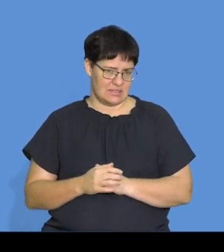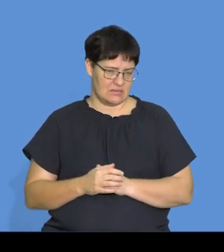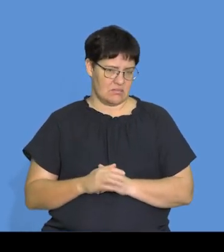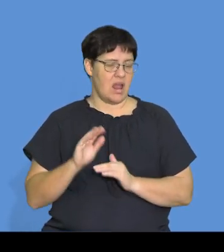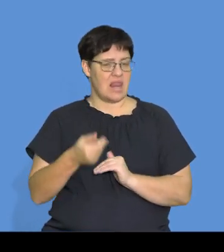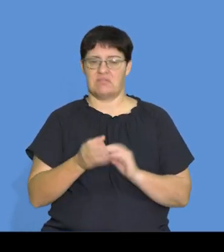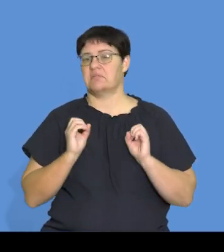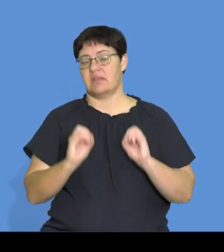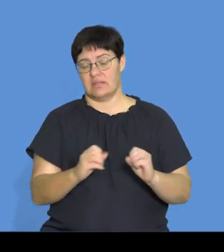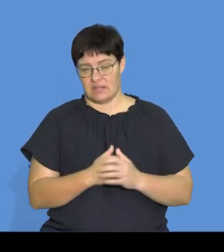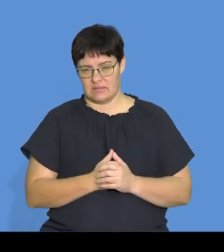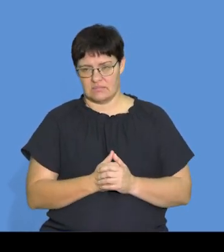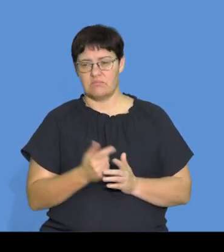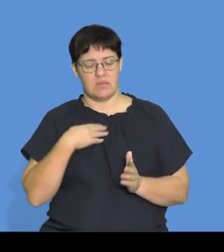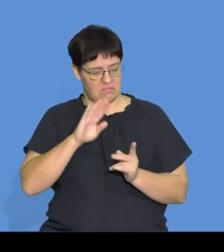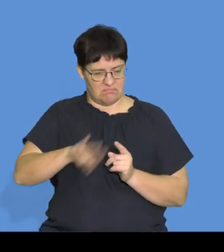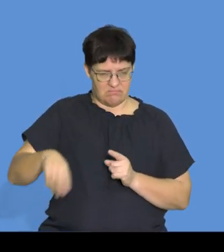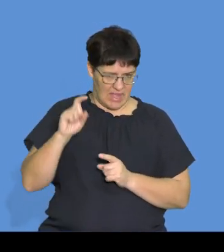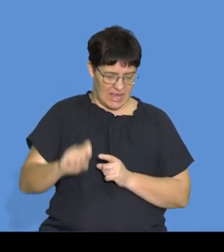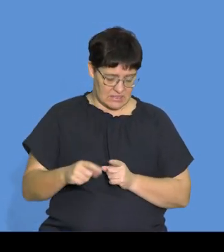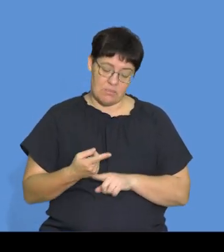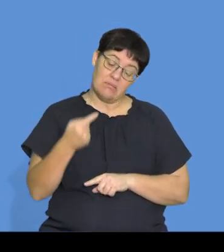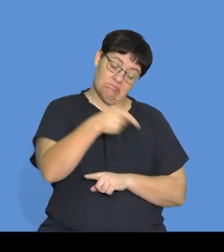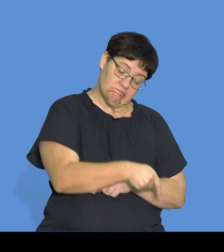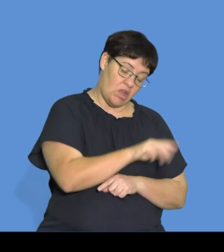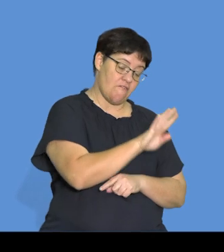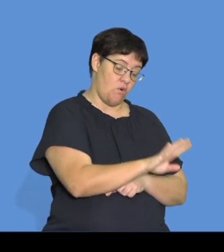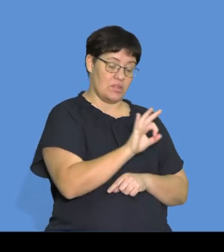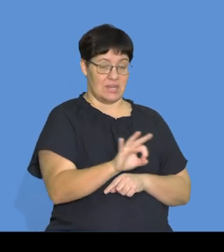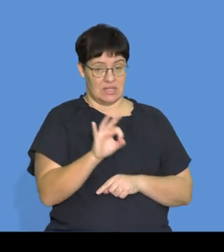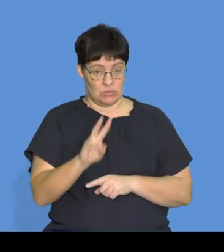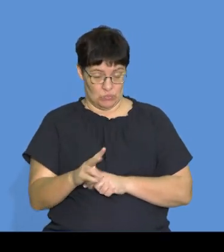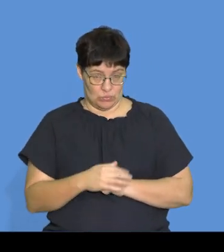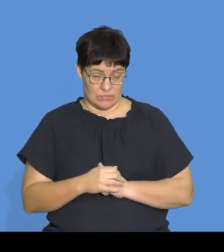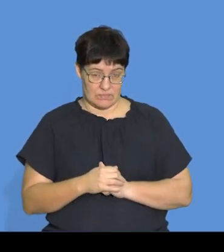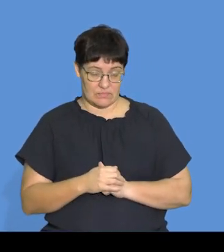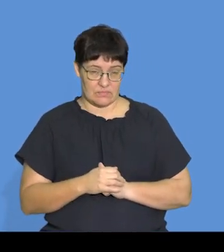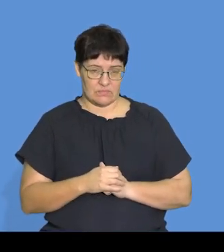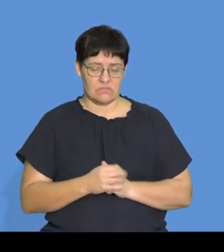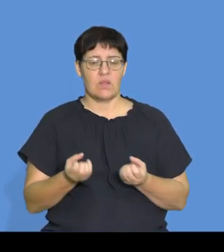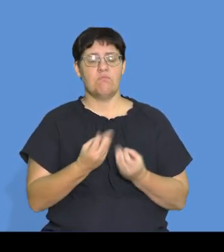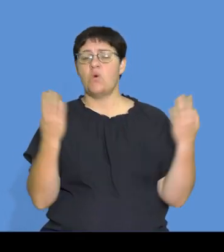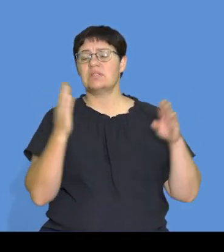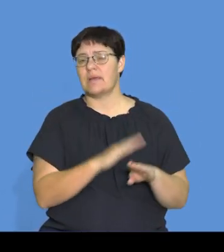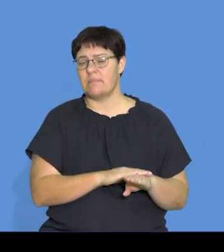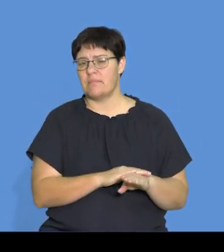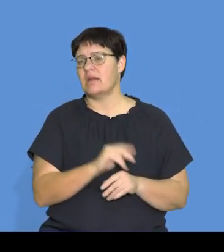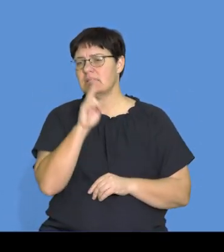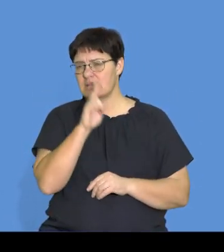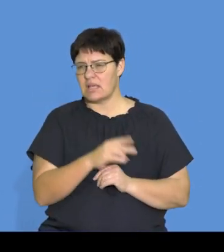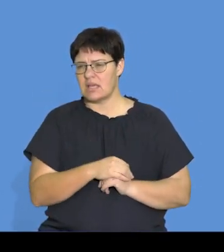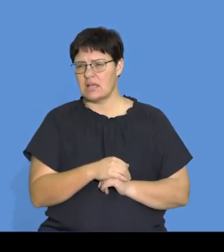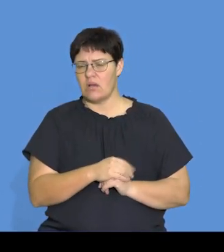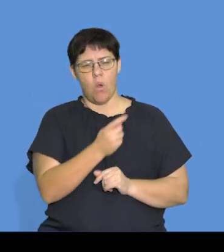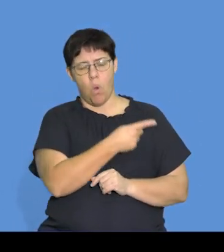remainder. So with that one, I am done. I just need for the 4, 3, and 2. Most of the time, you will see that if you multiply